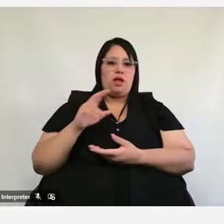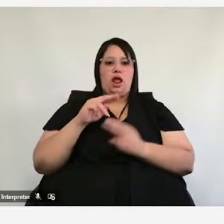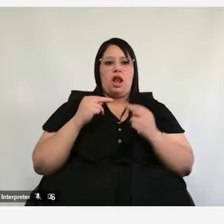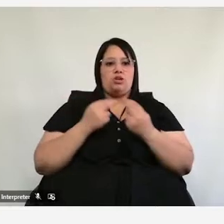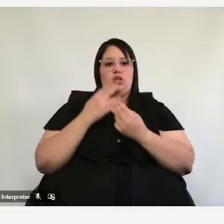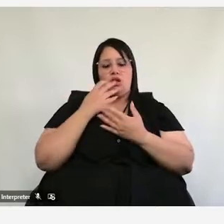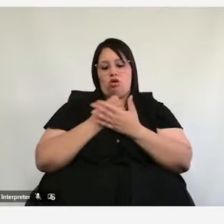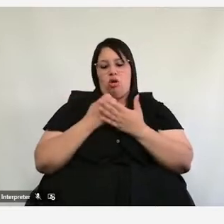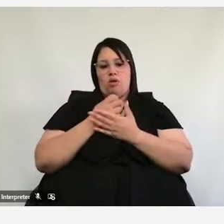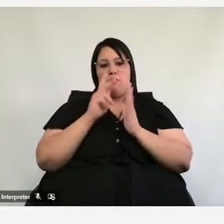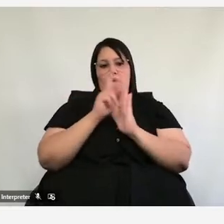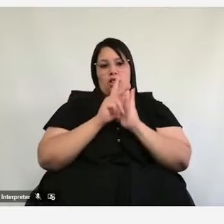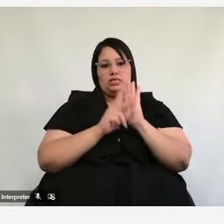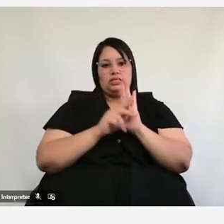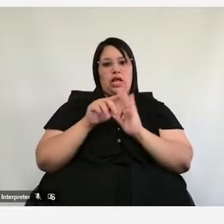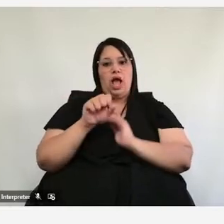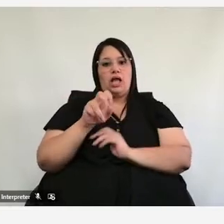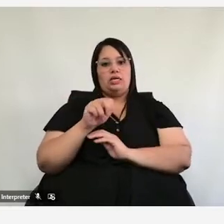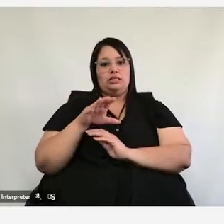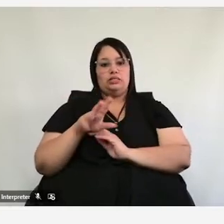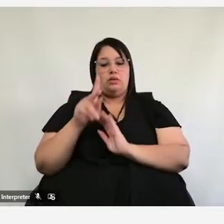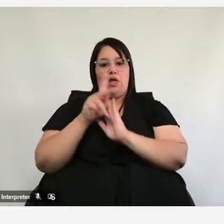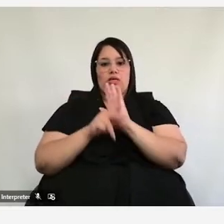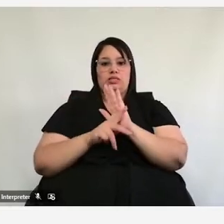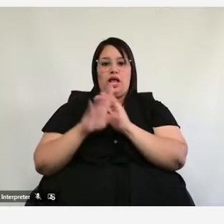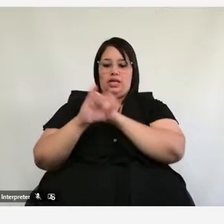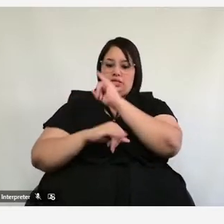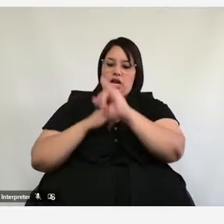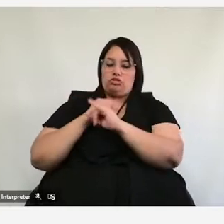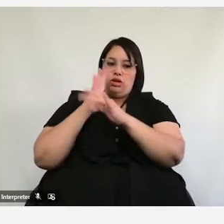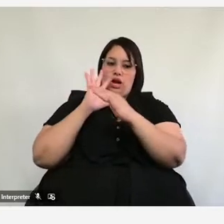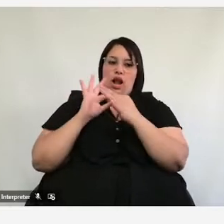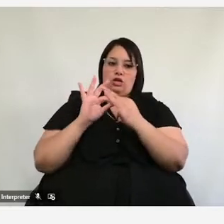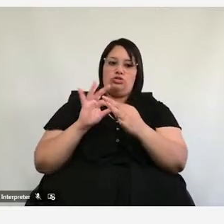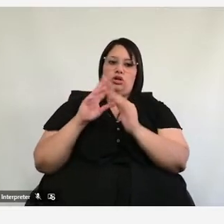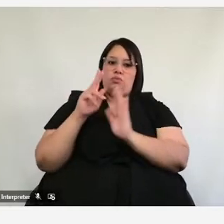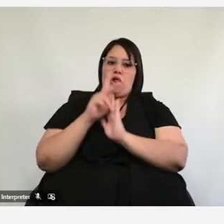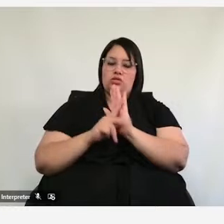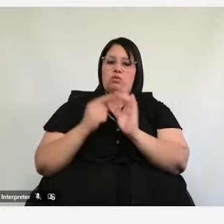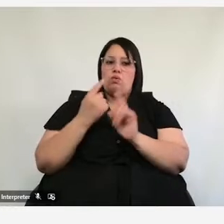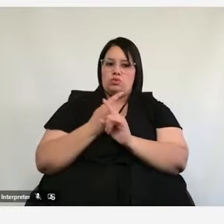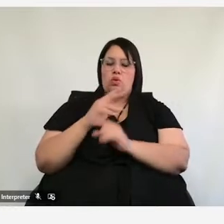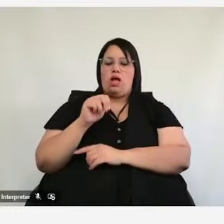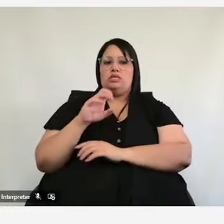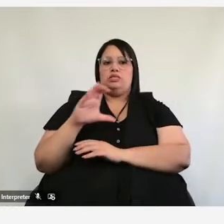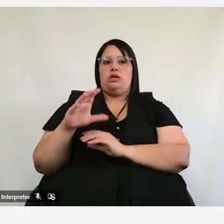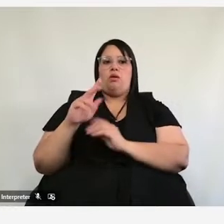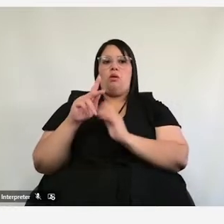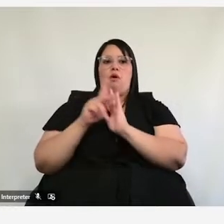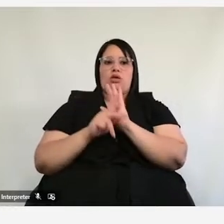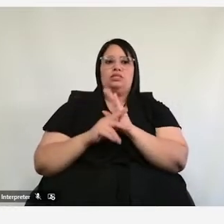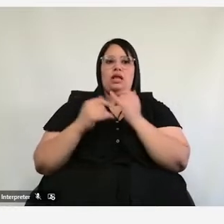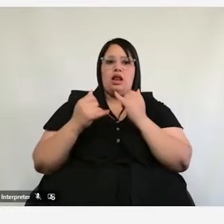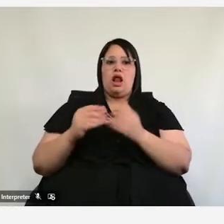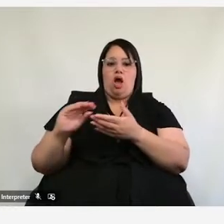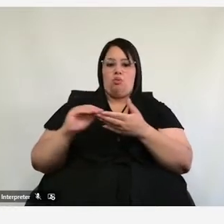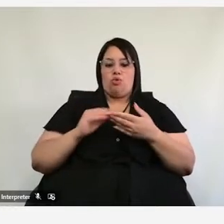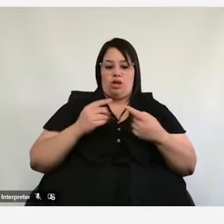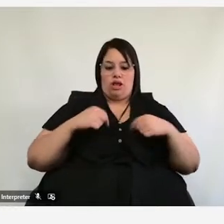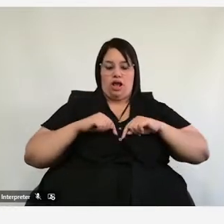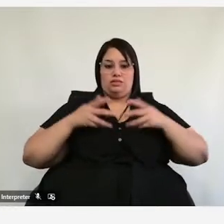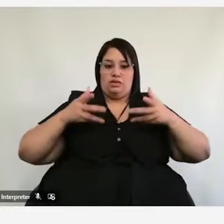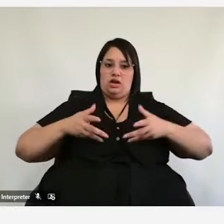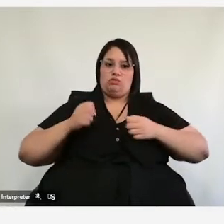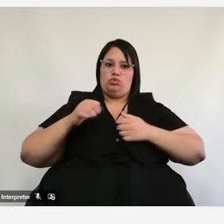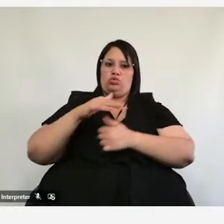economic policies, which are ANC policies, and our international relations policies, which are also ANC policies, have brought us to where we are